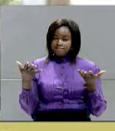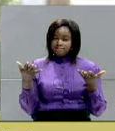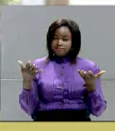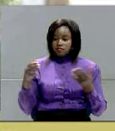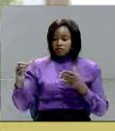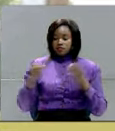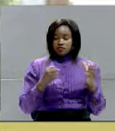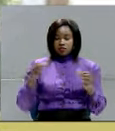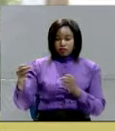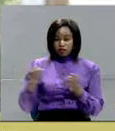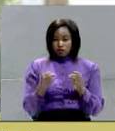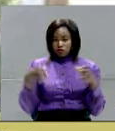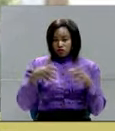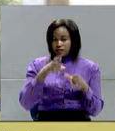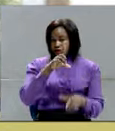recruitment of LDUs